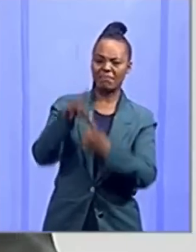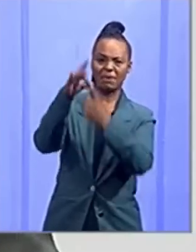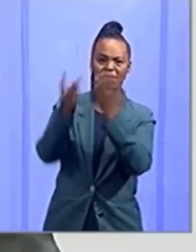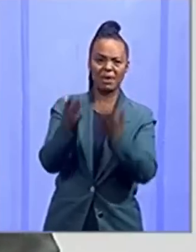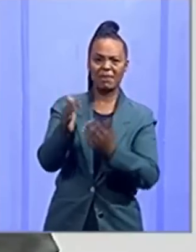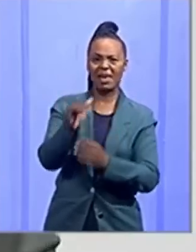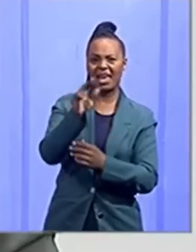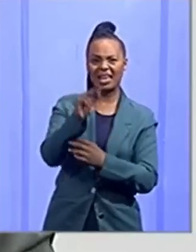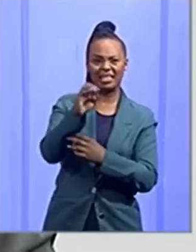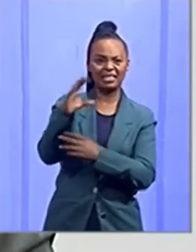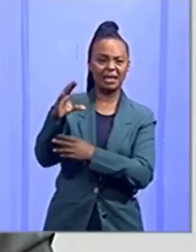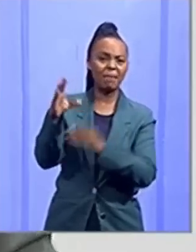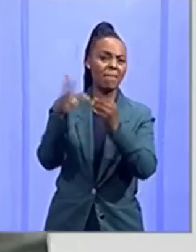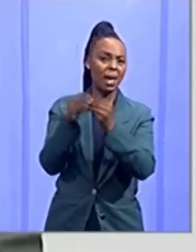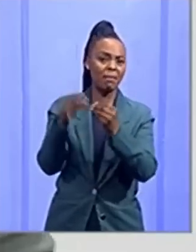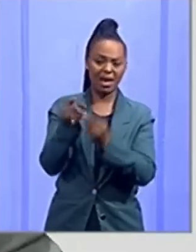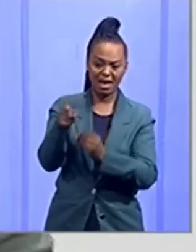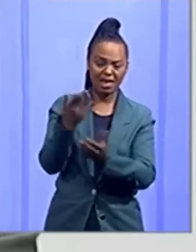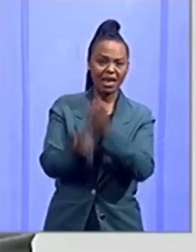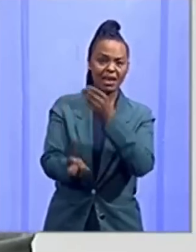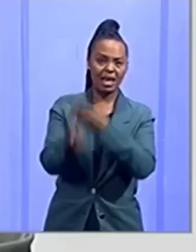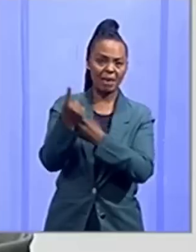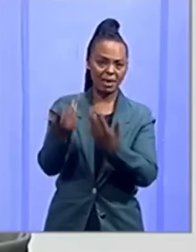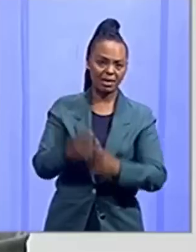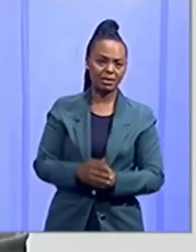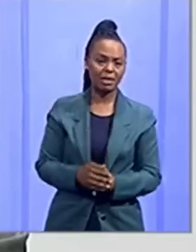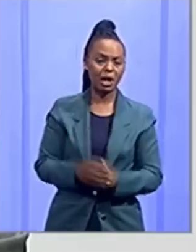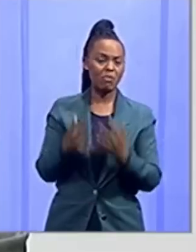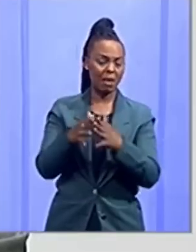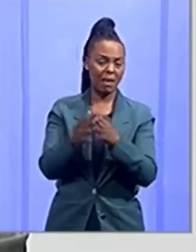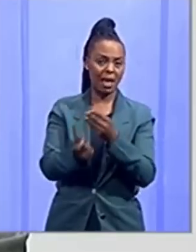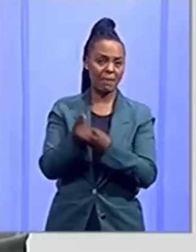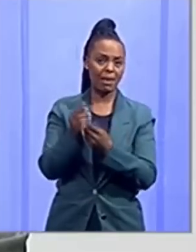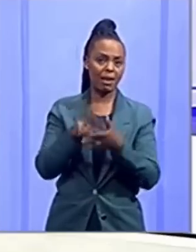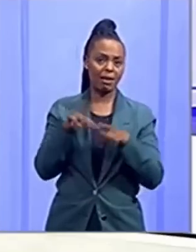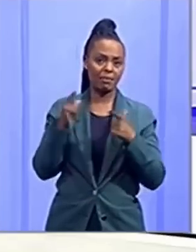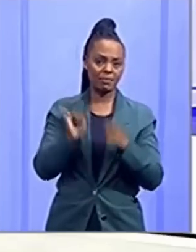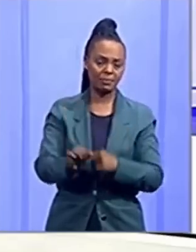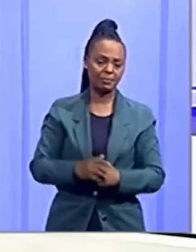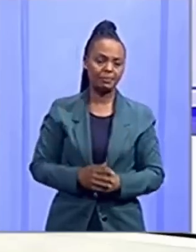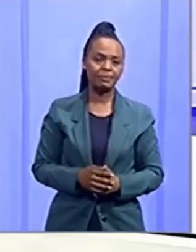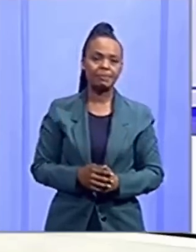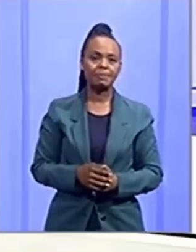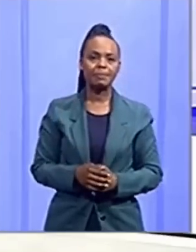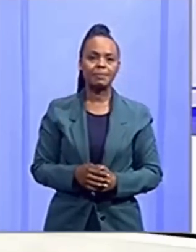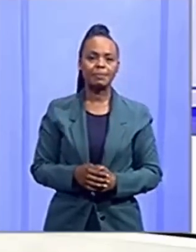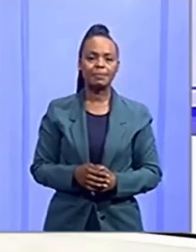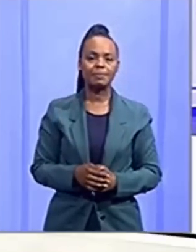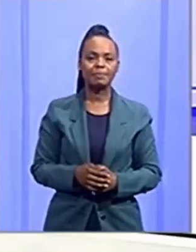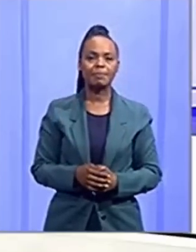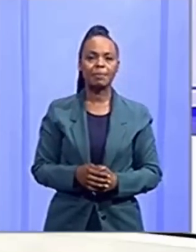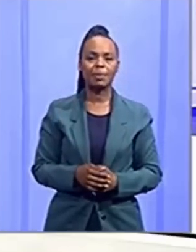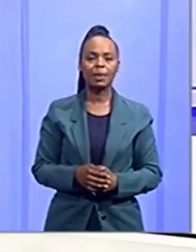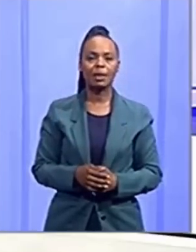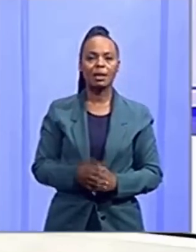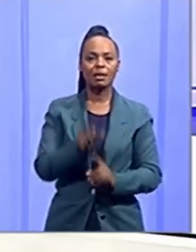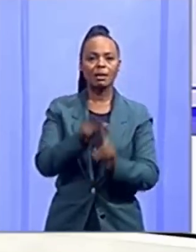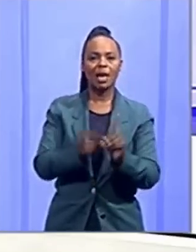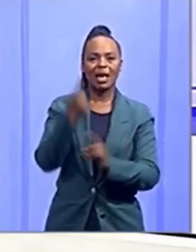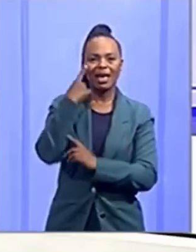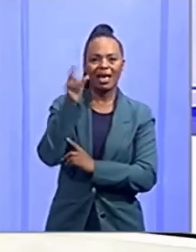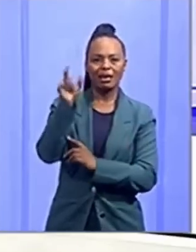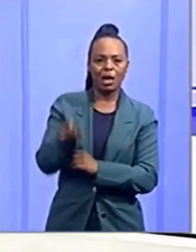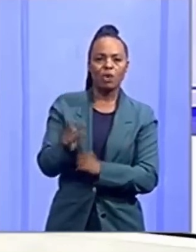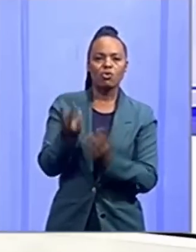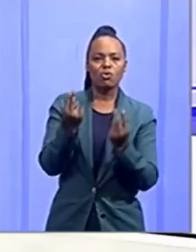member. I can't imagine what that comrade have gone through. Paki e ntšhwa mo tshekong ya